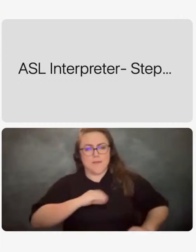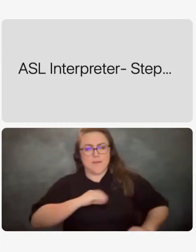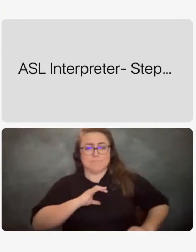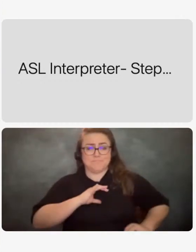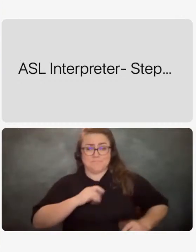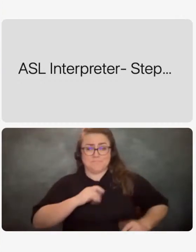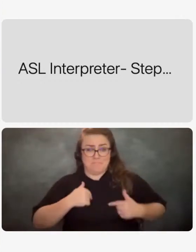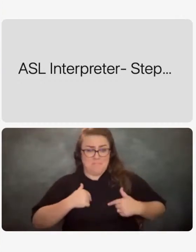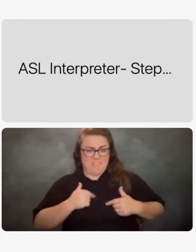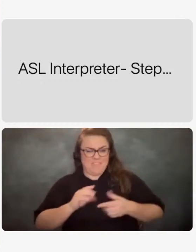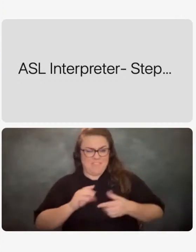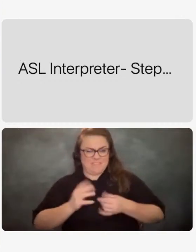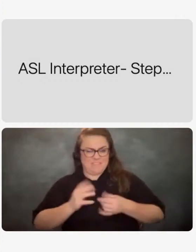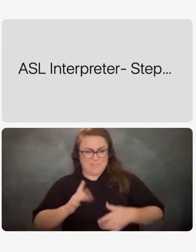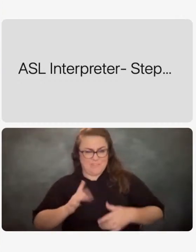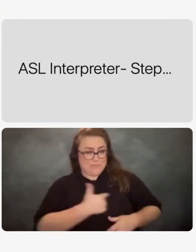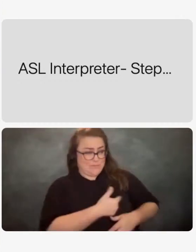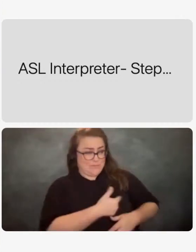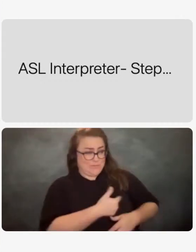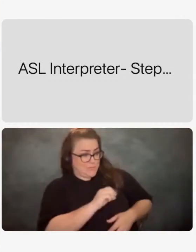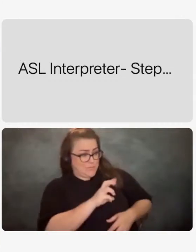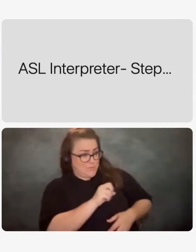Thank you, Rick. Next slide, please.